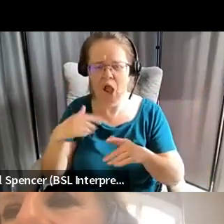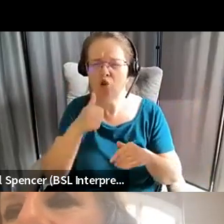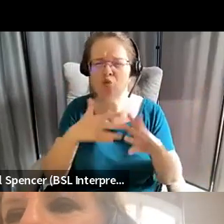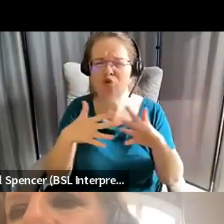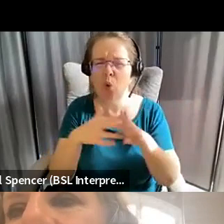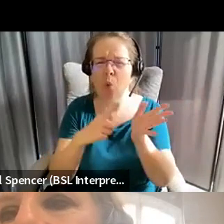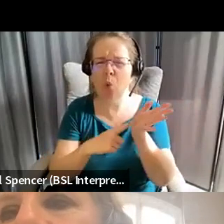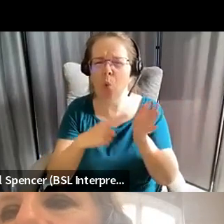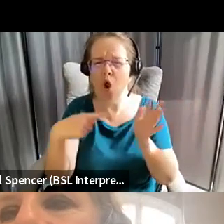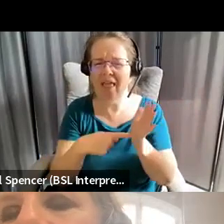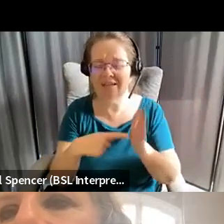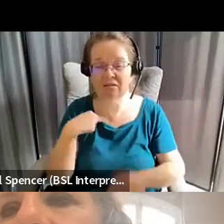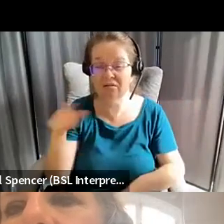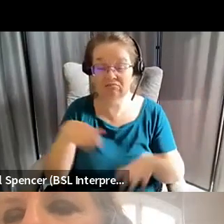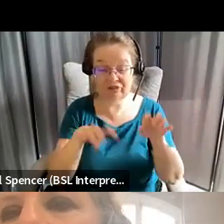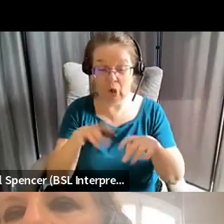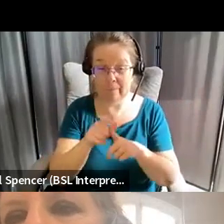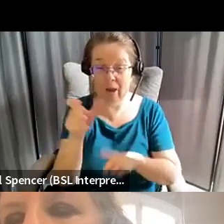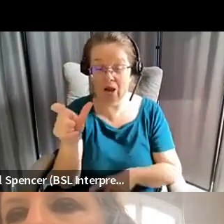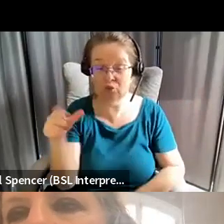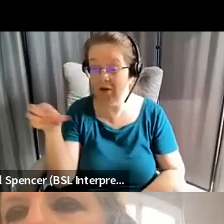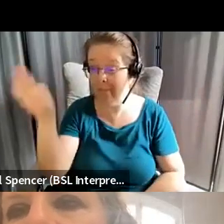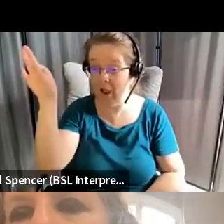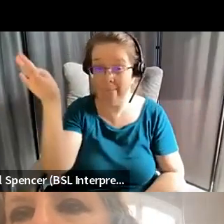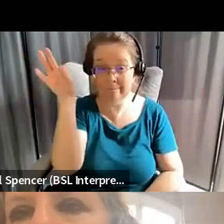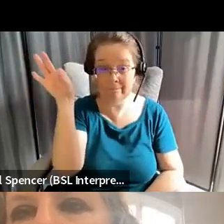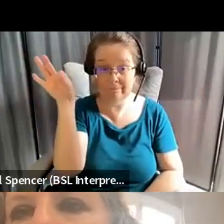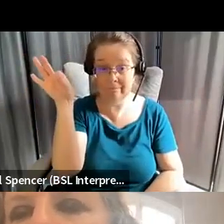and I literally just type a password into it. I pick up the password